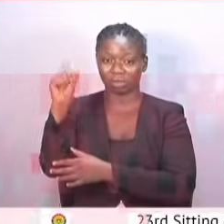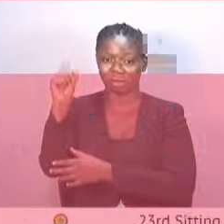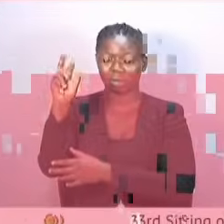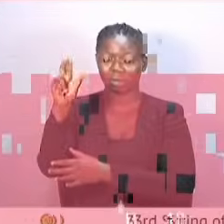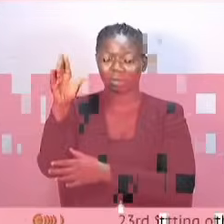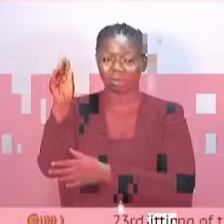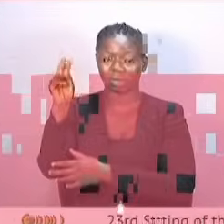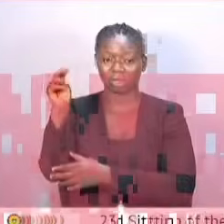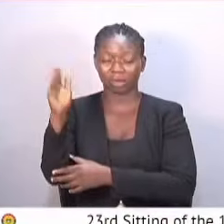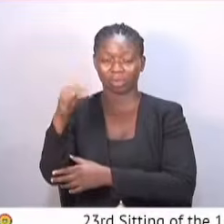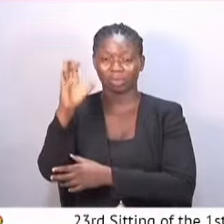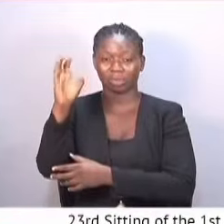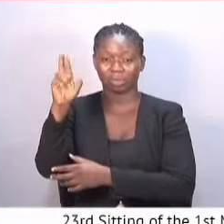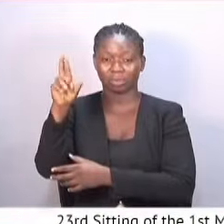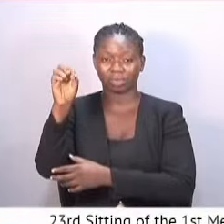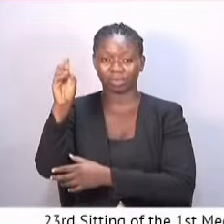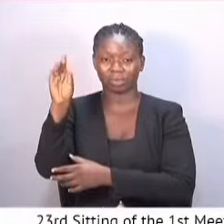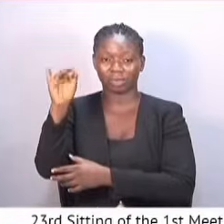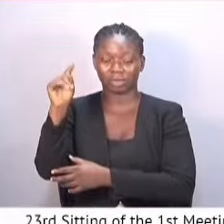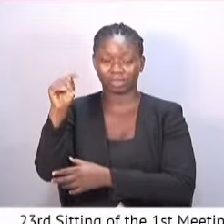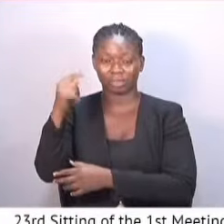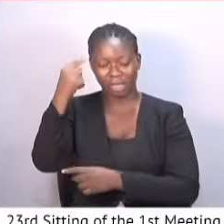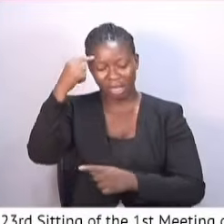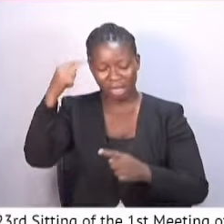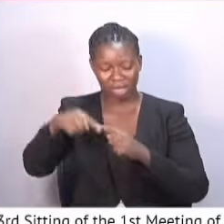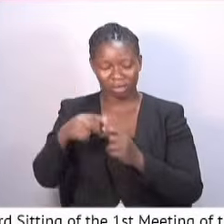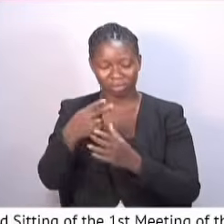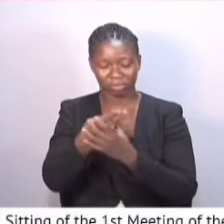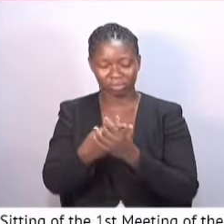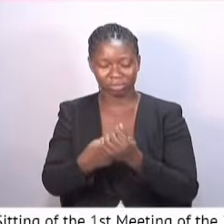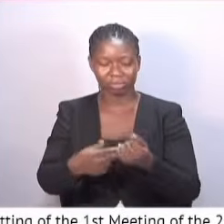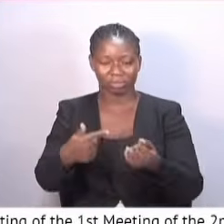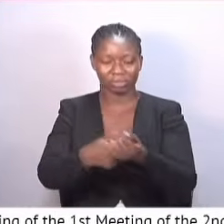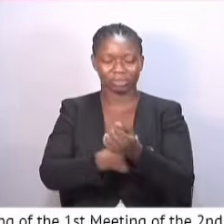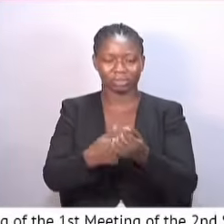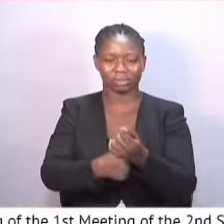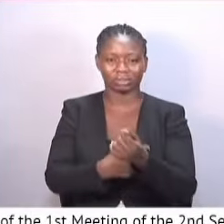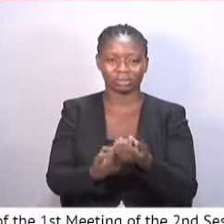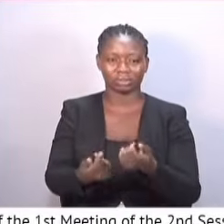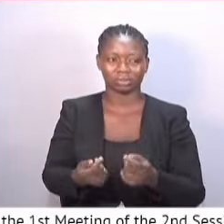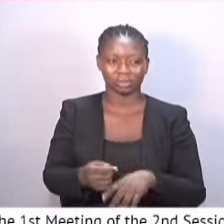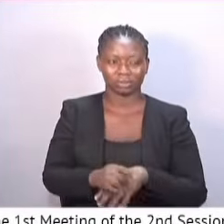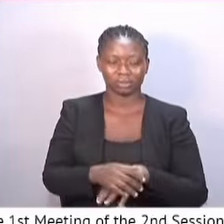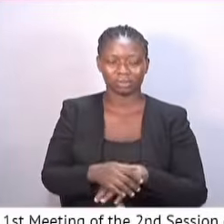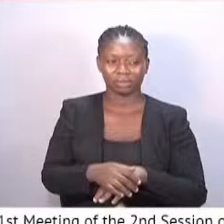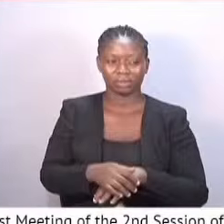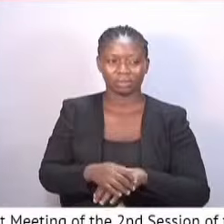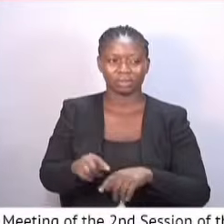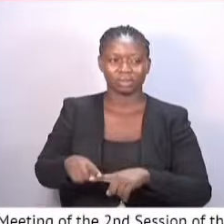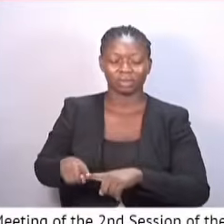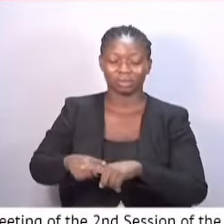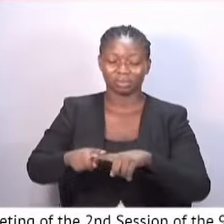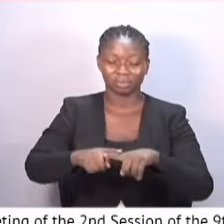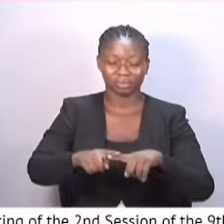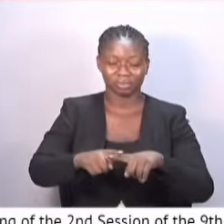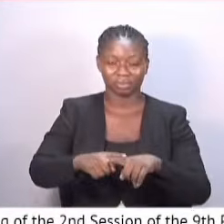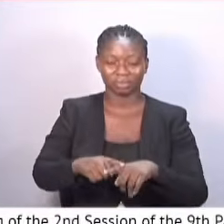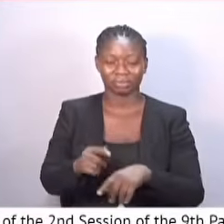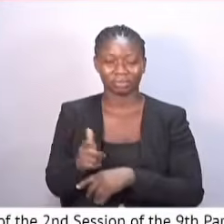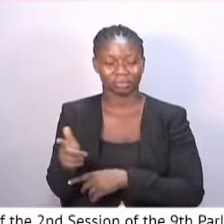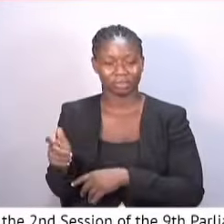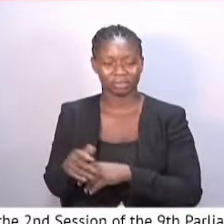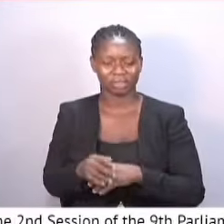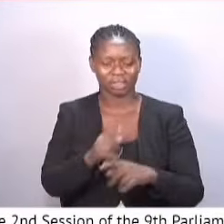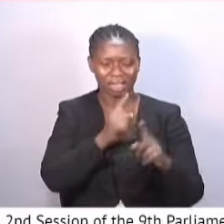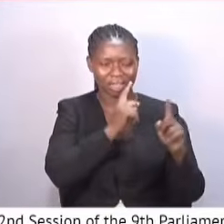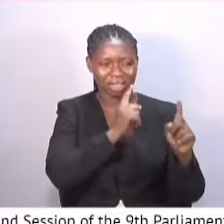credit agreement between Ghana and British Petroleum. And then the answer